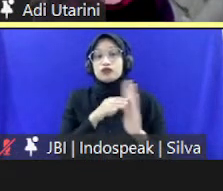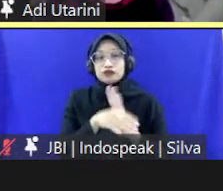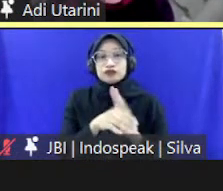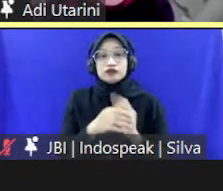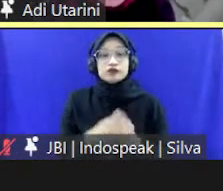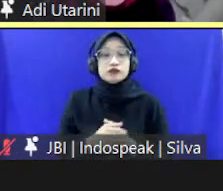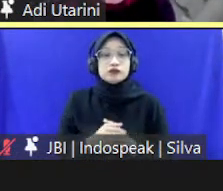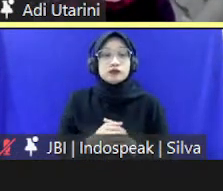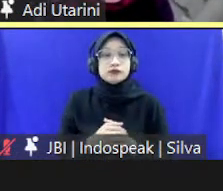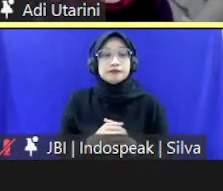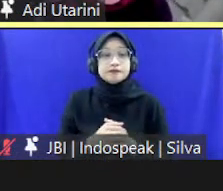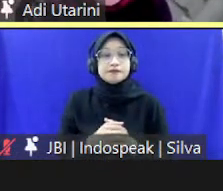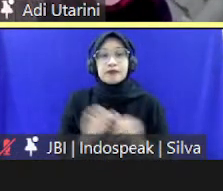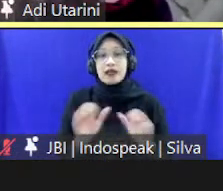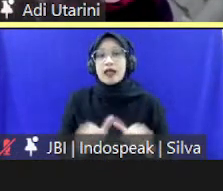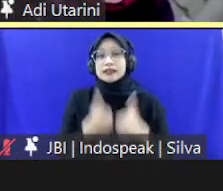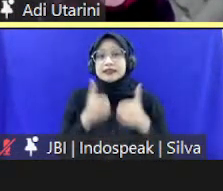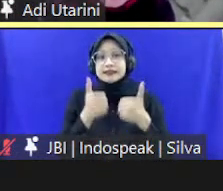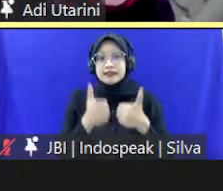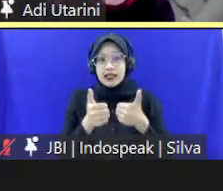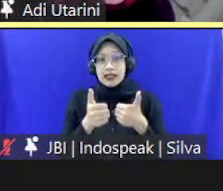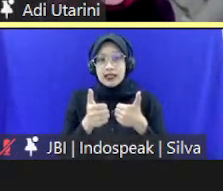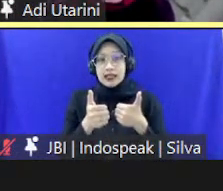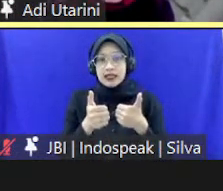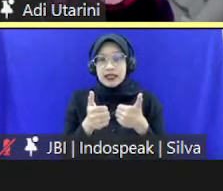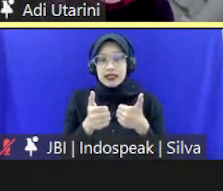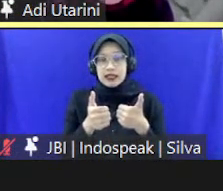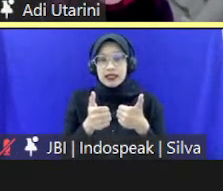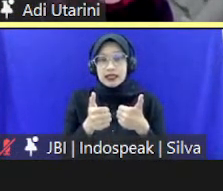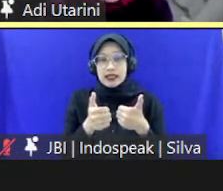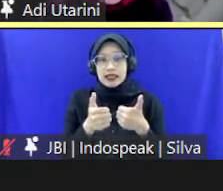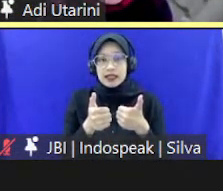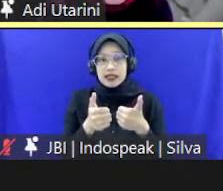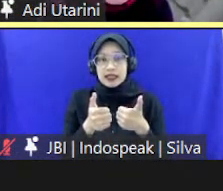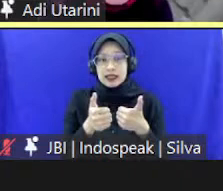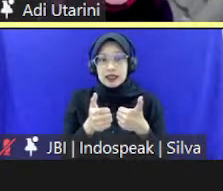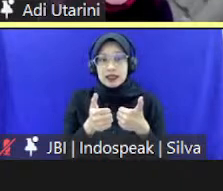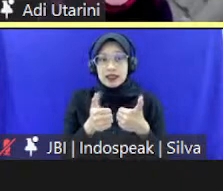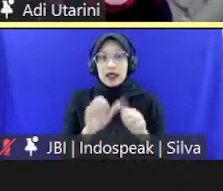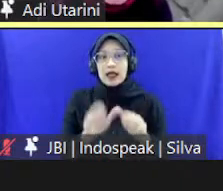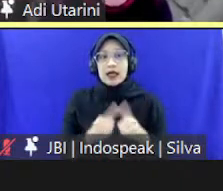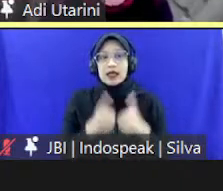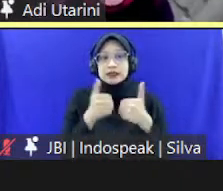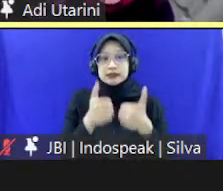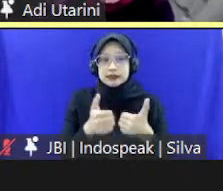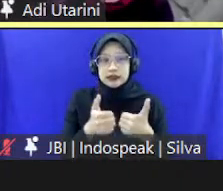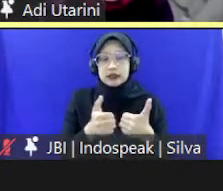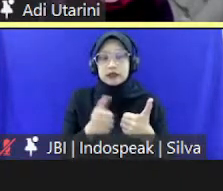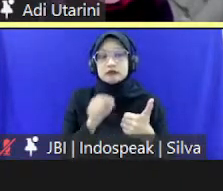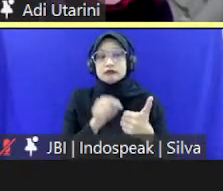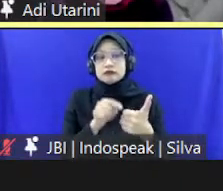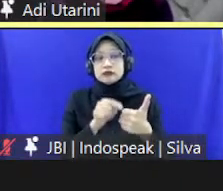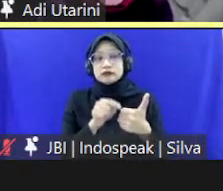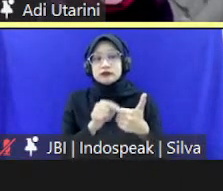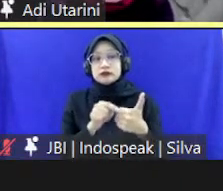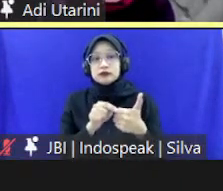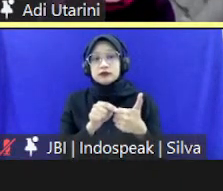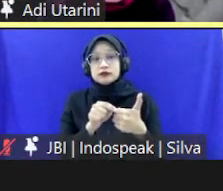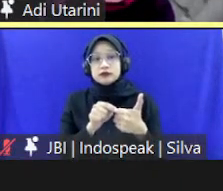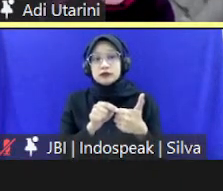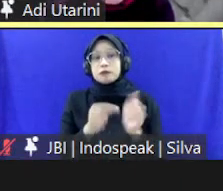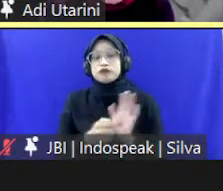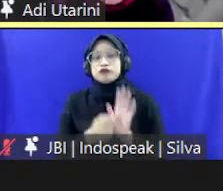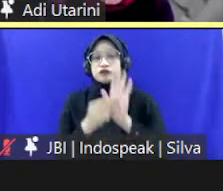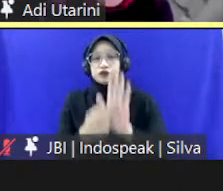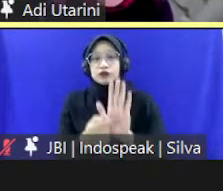And then this result and also results from other WMP countries were presented to the Factor Control Advisory Group